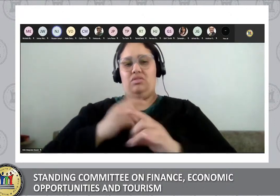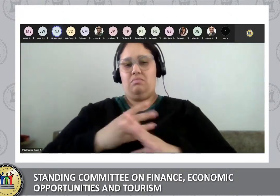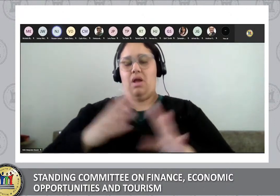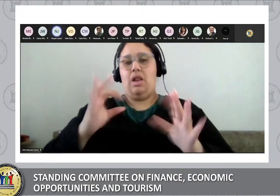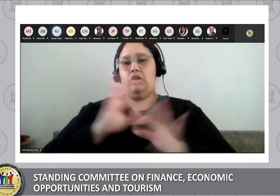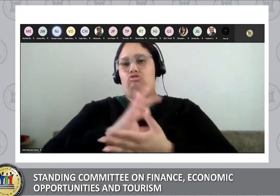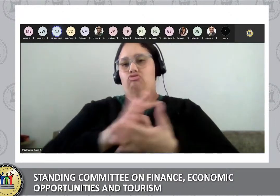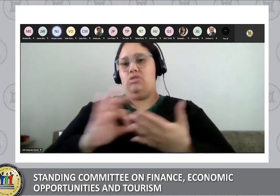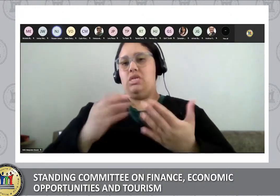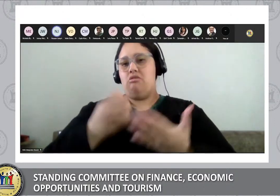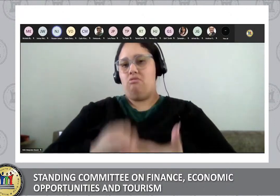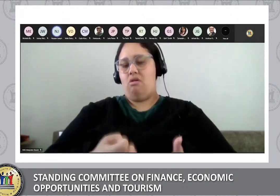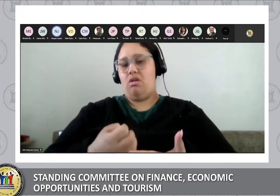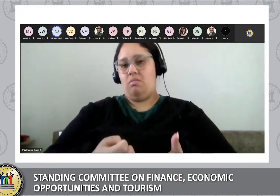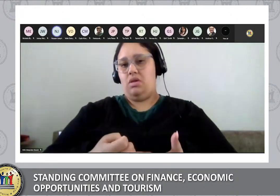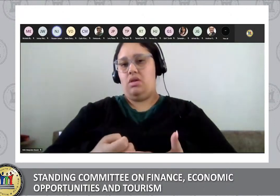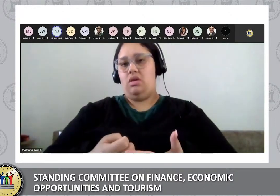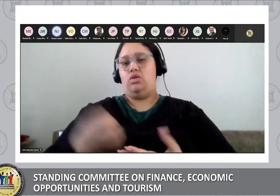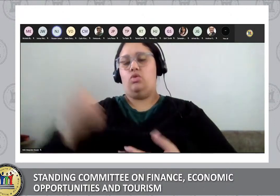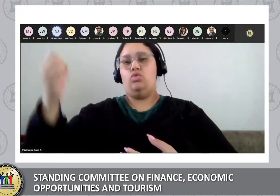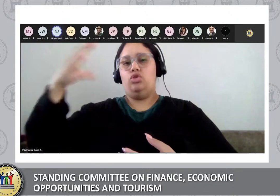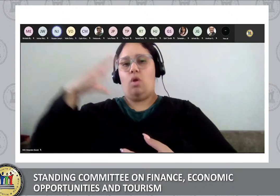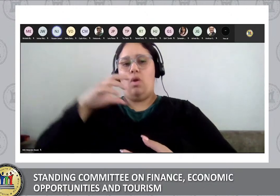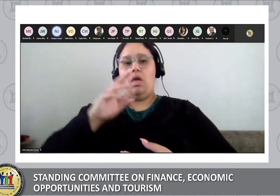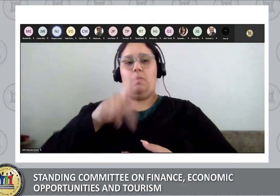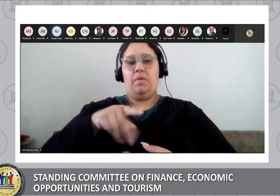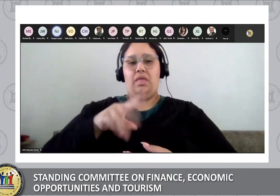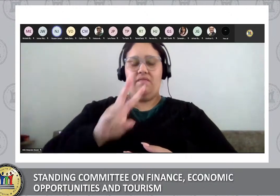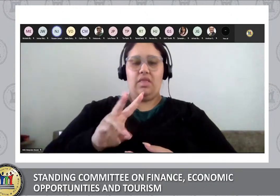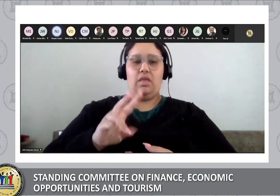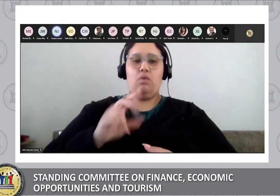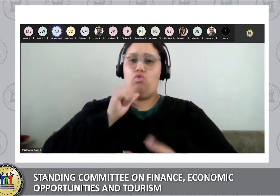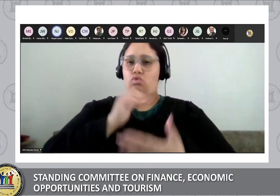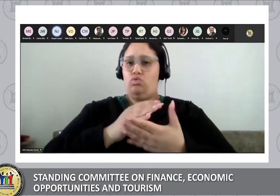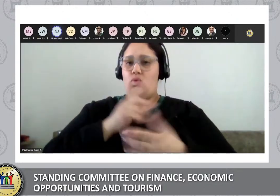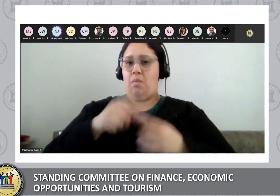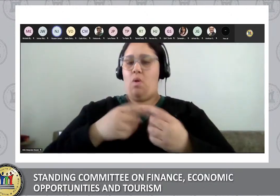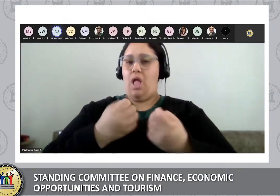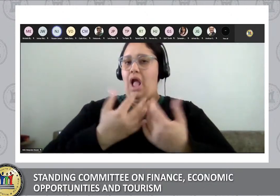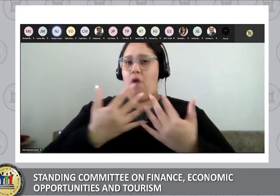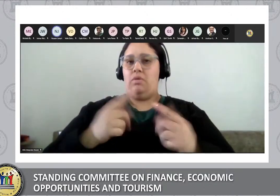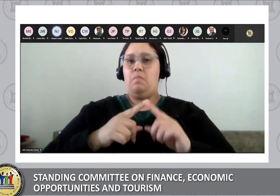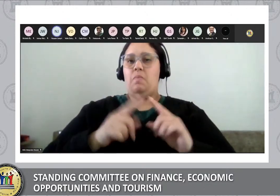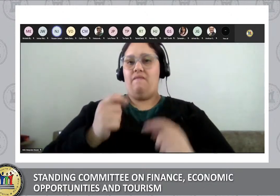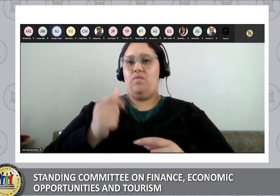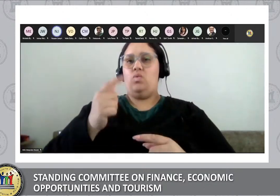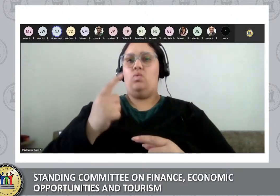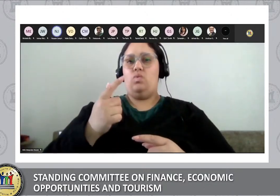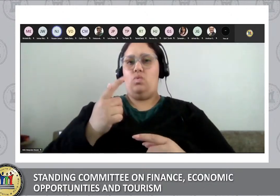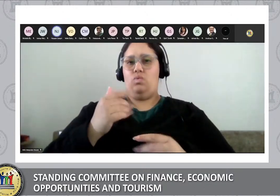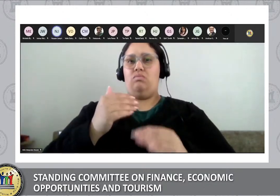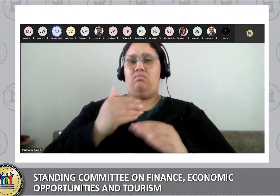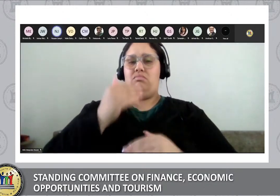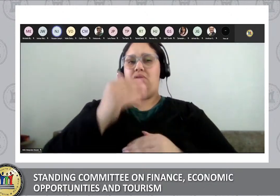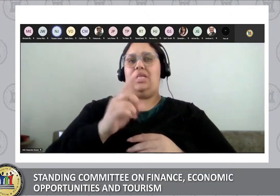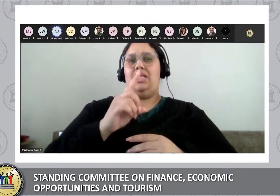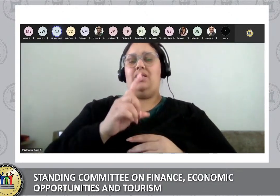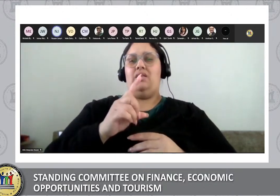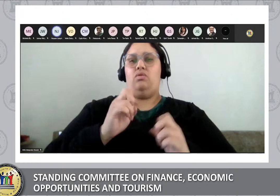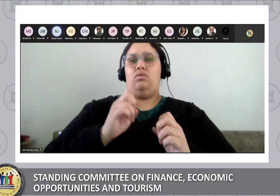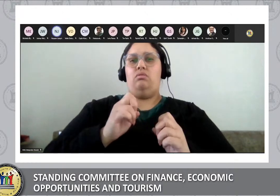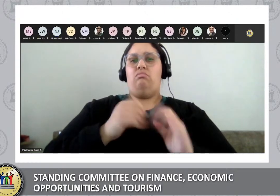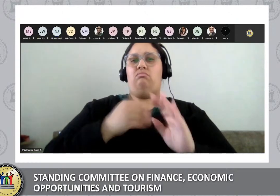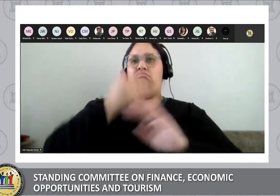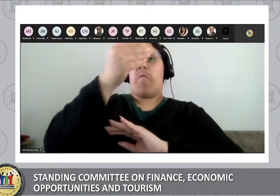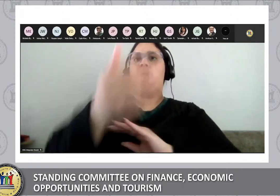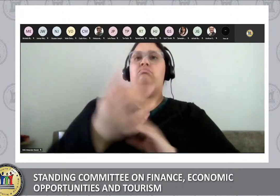green economies, so solar PV, I'm not sure what the number is, but there's a few dozen or so individuals that we put on there,